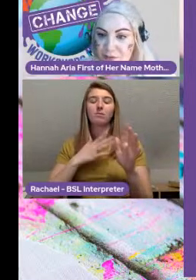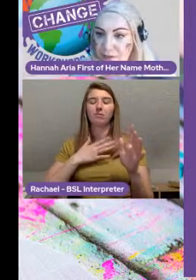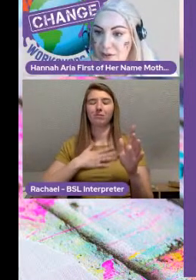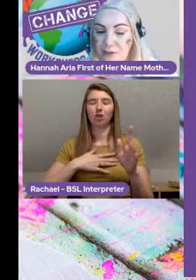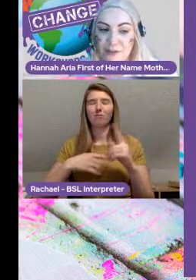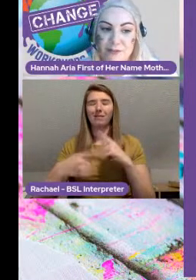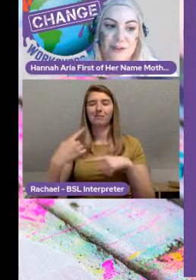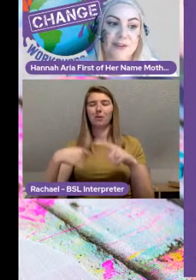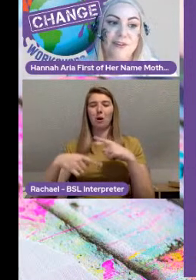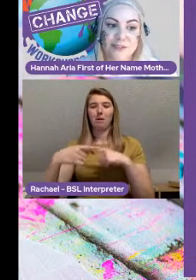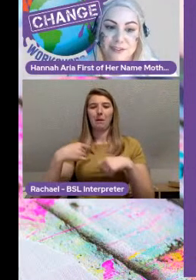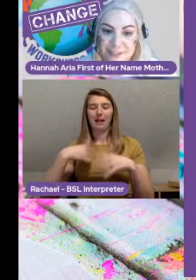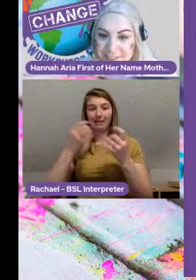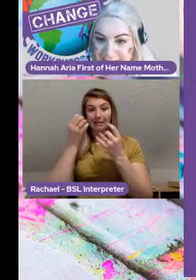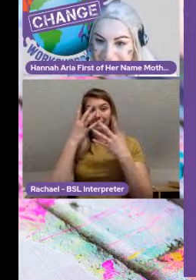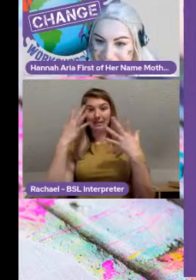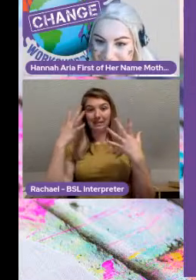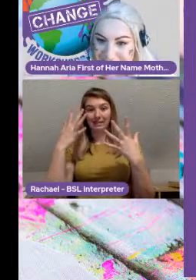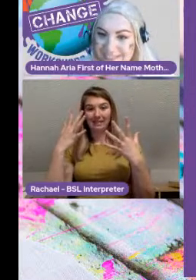Mandy? I forgot.